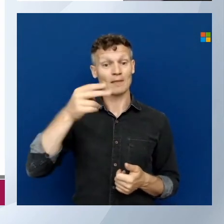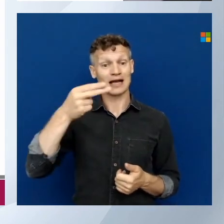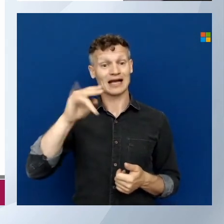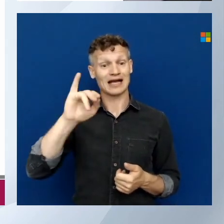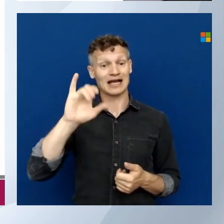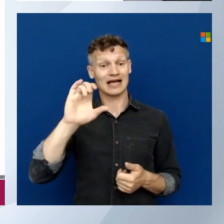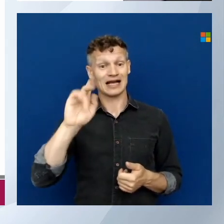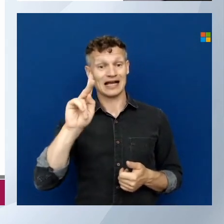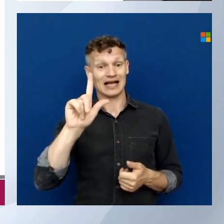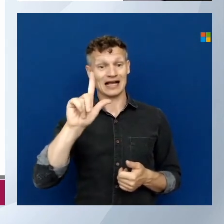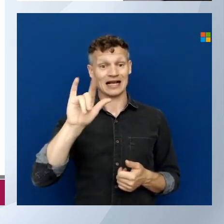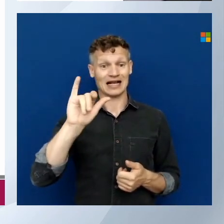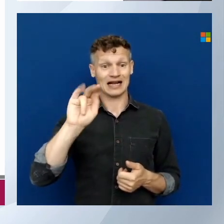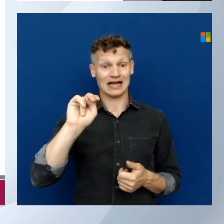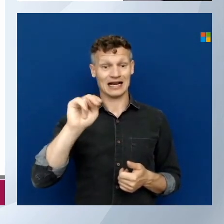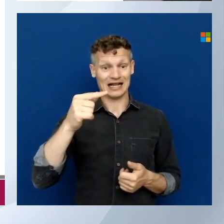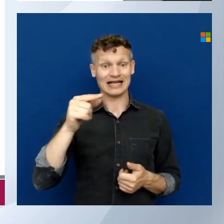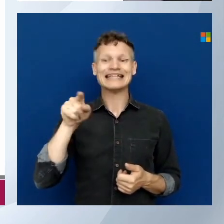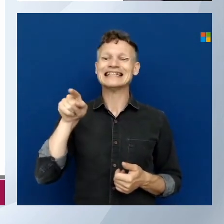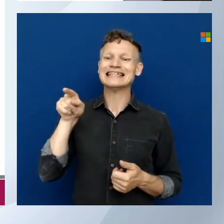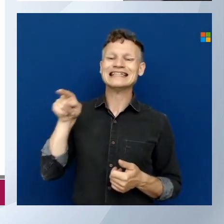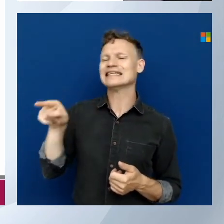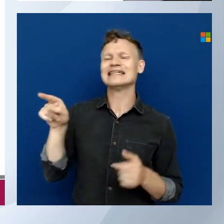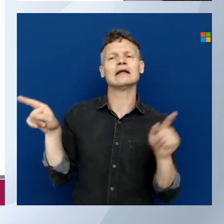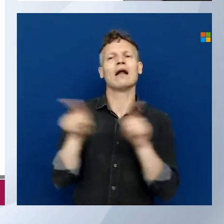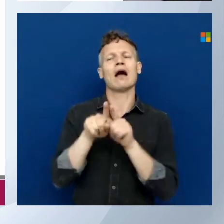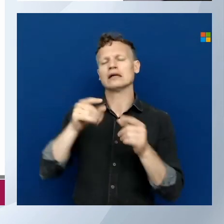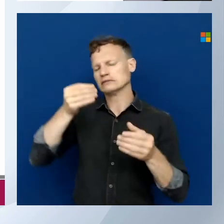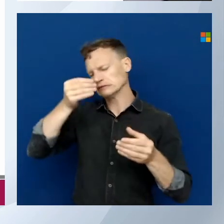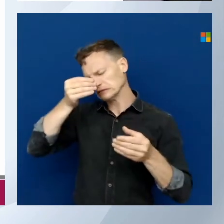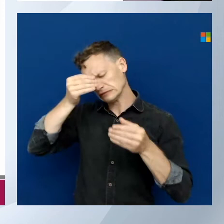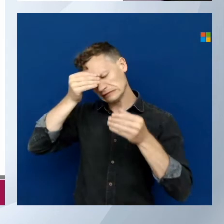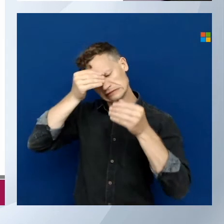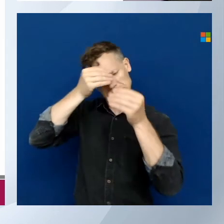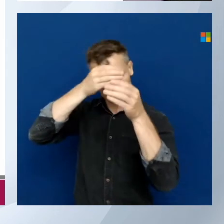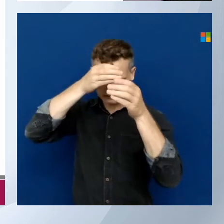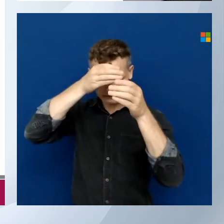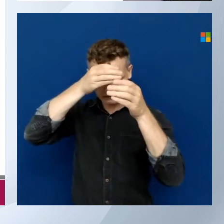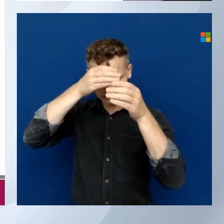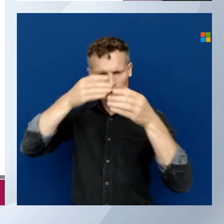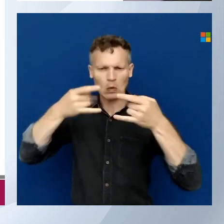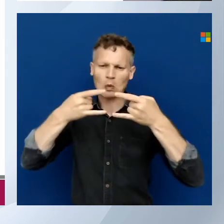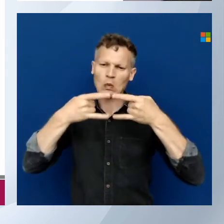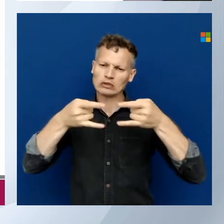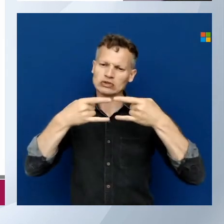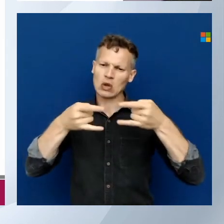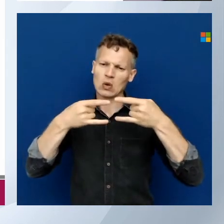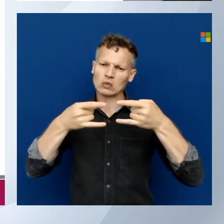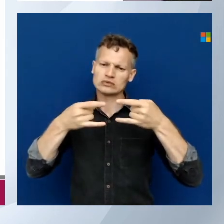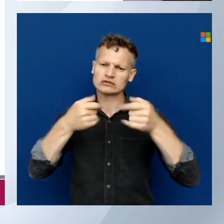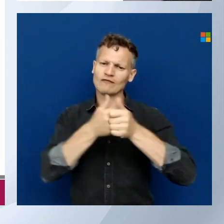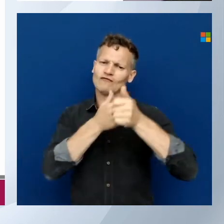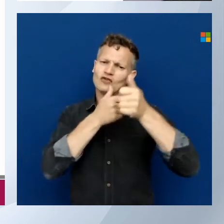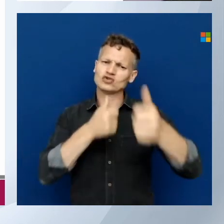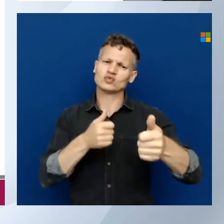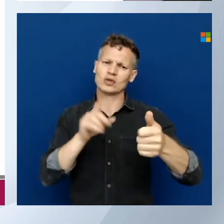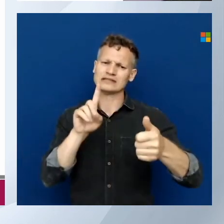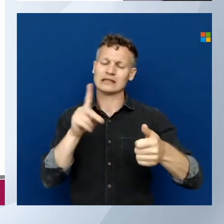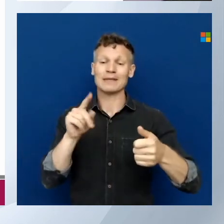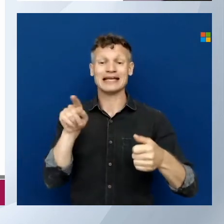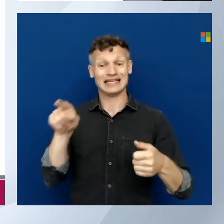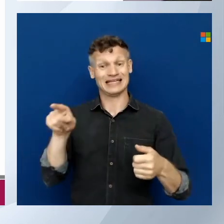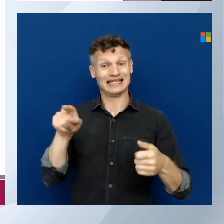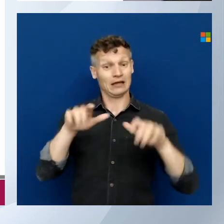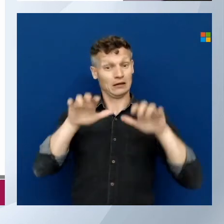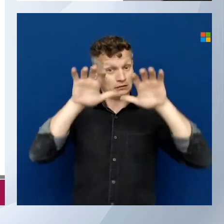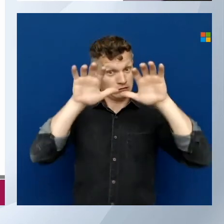Microsoft, who wrote this awesome blog on, from an infrastructure perspective, on